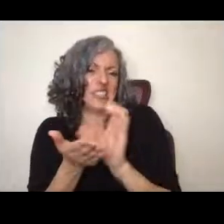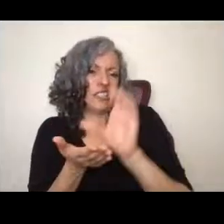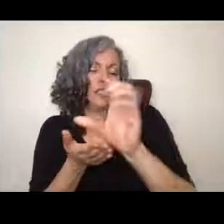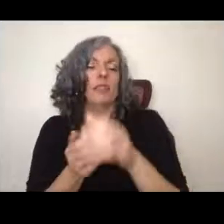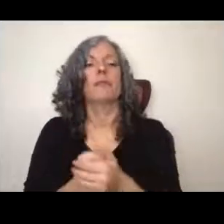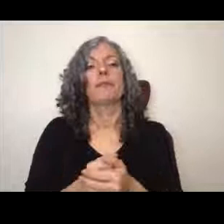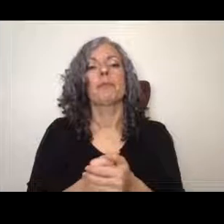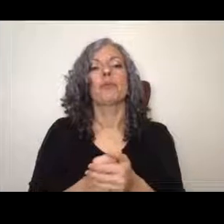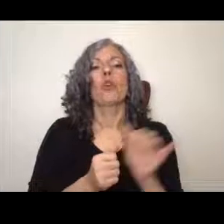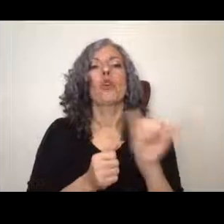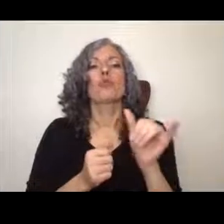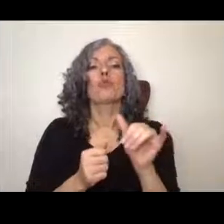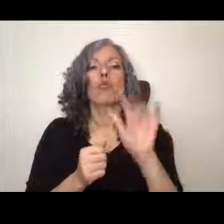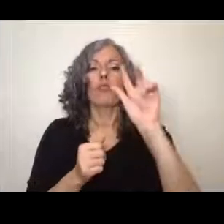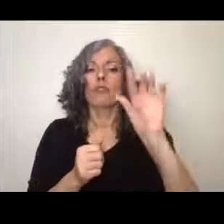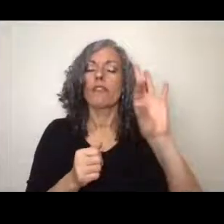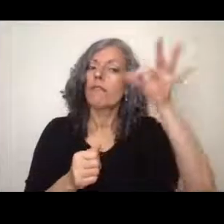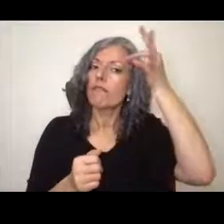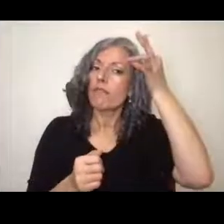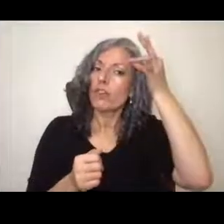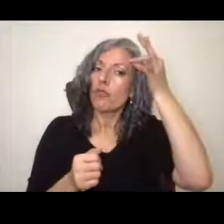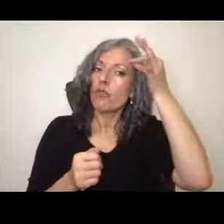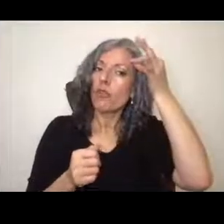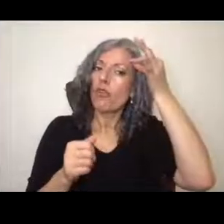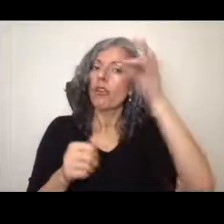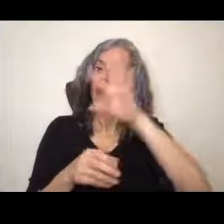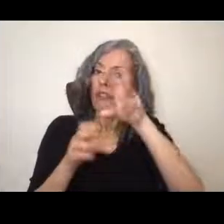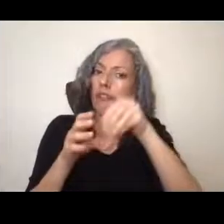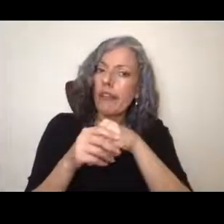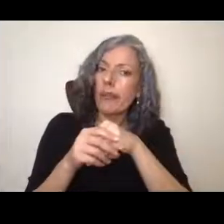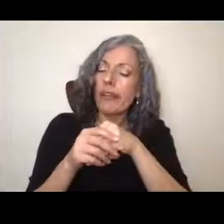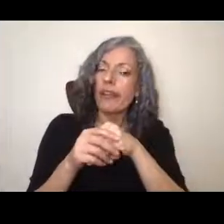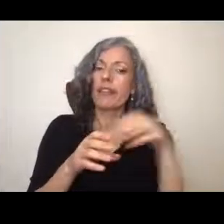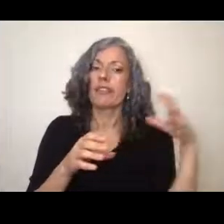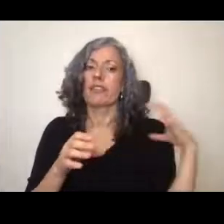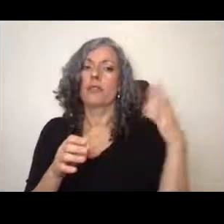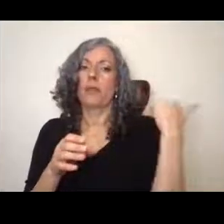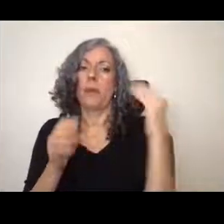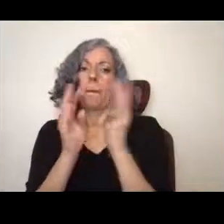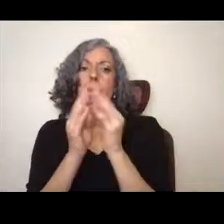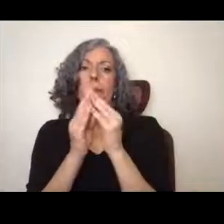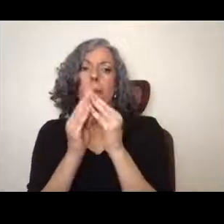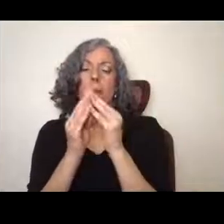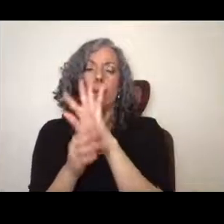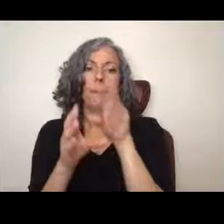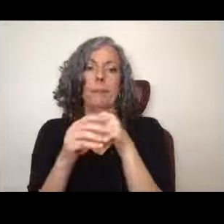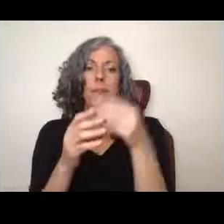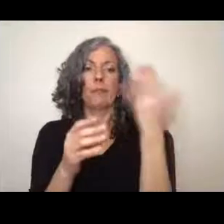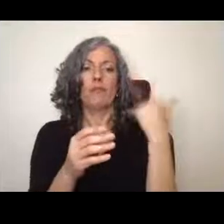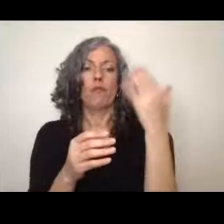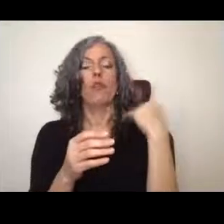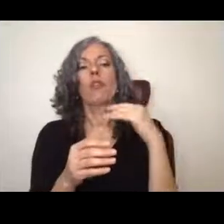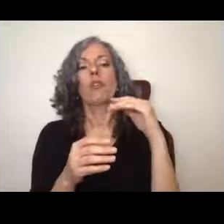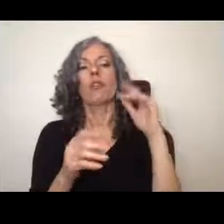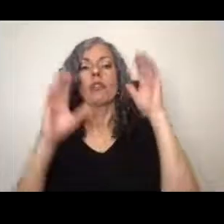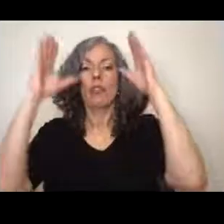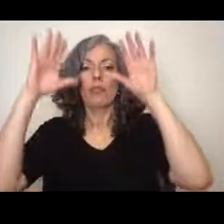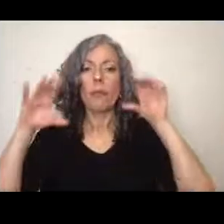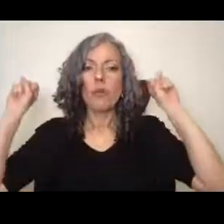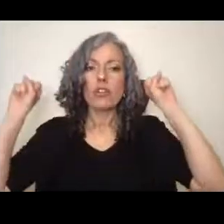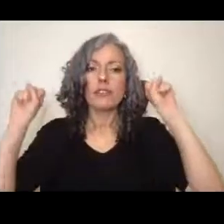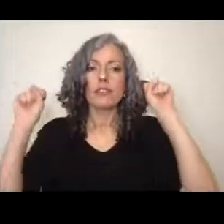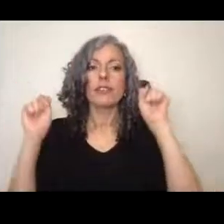And regarding federal matters, since the commission last met, the president signed into law the Inflation Reduction Act.